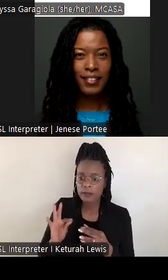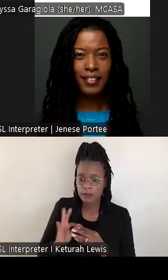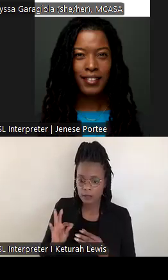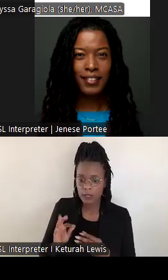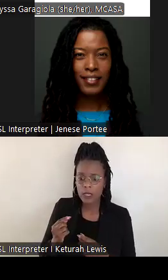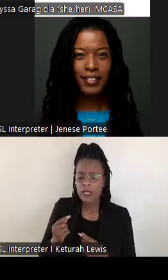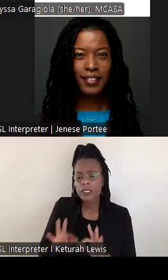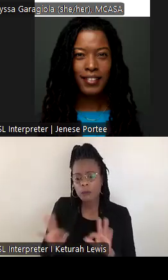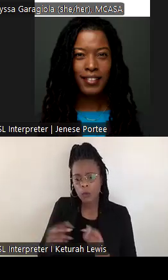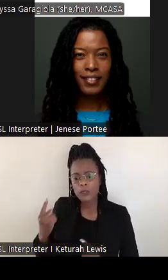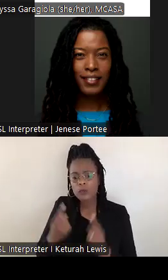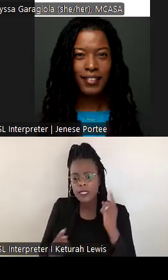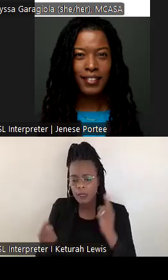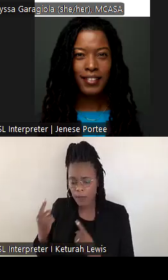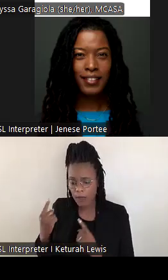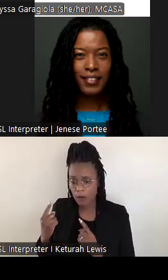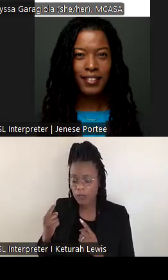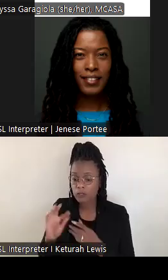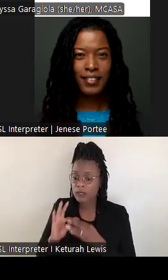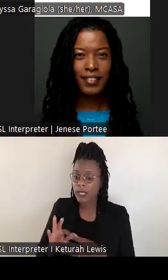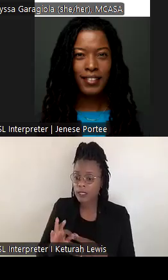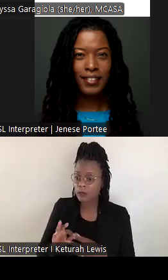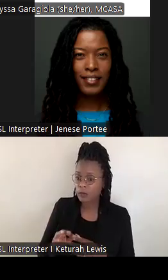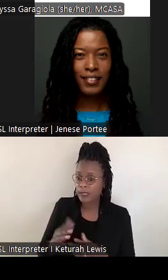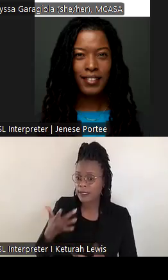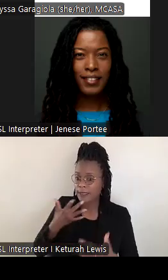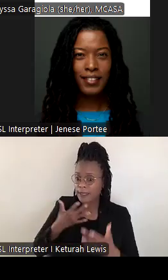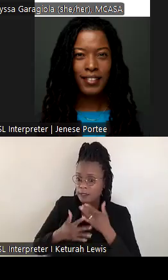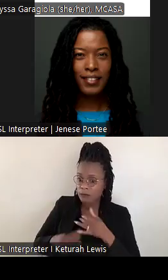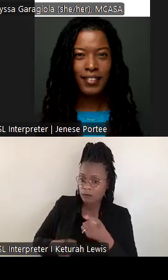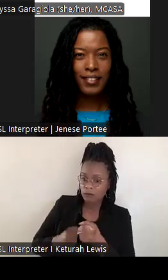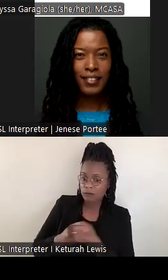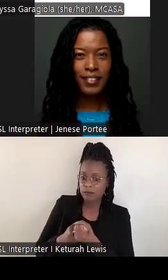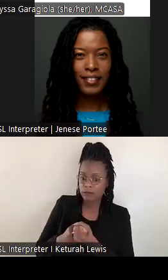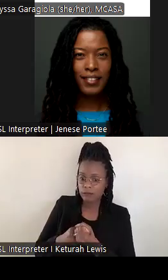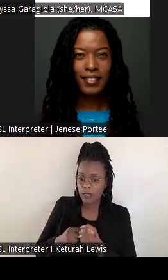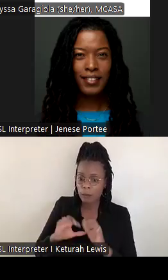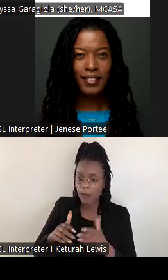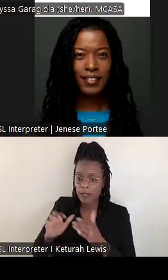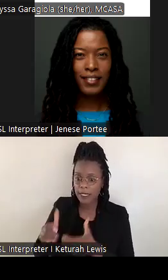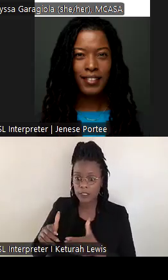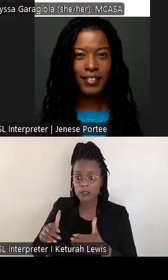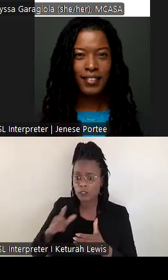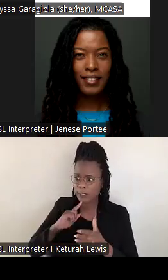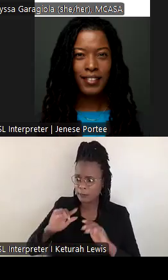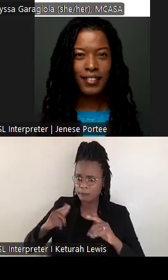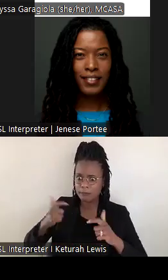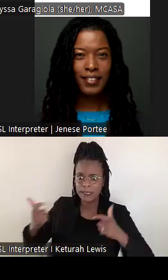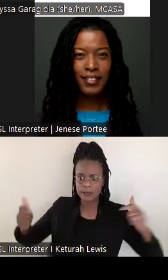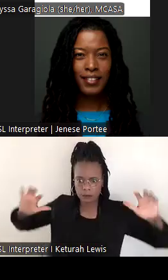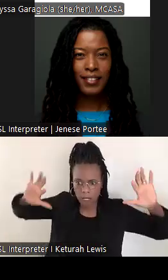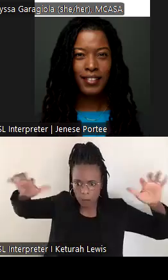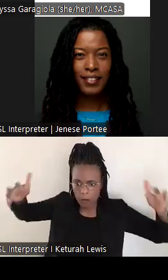underserved populations are like having a really large umbrella there. And there are folks in the military that are